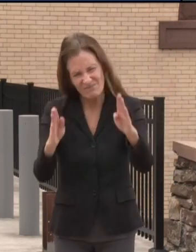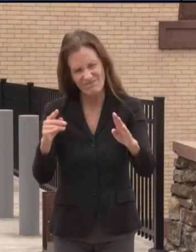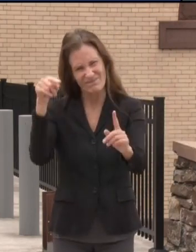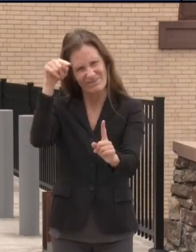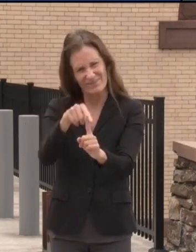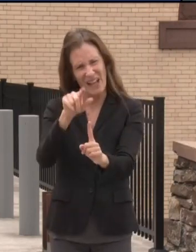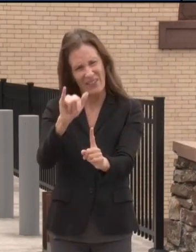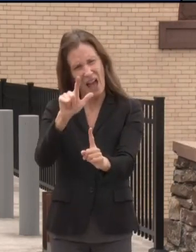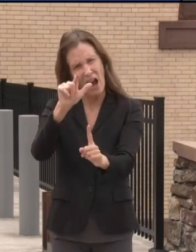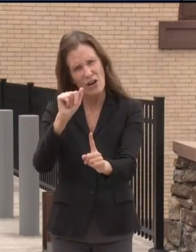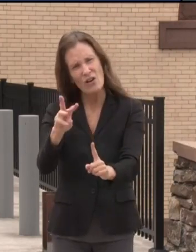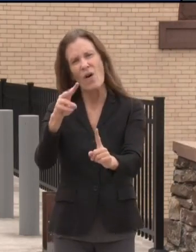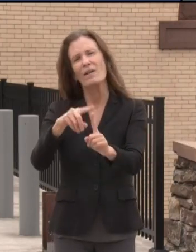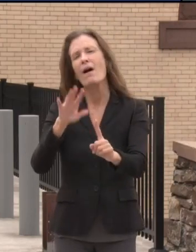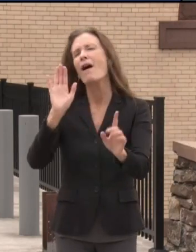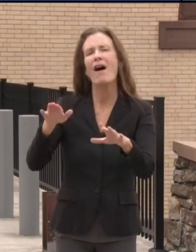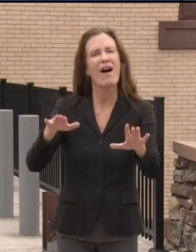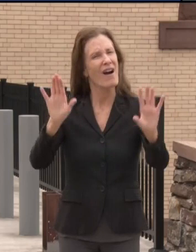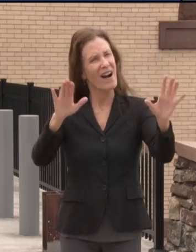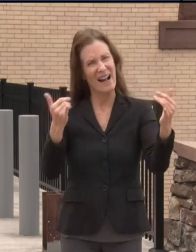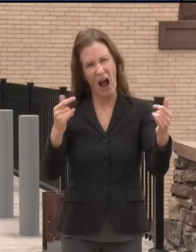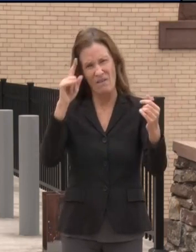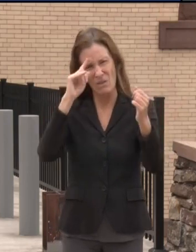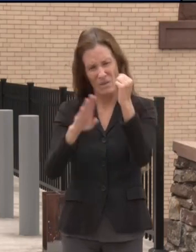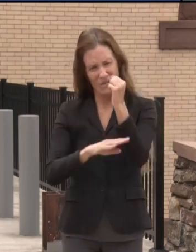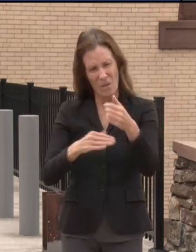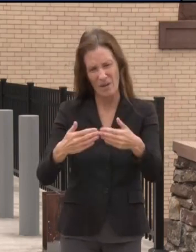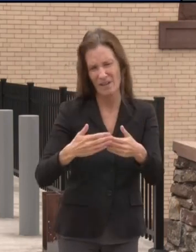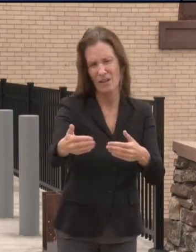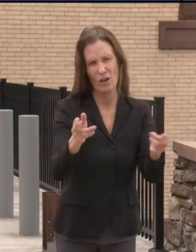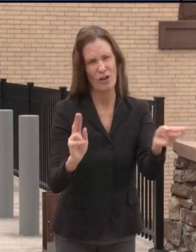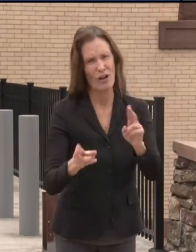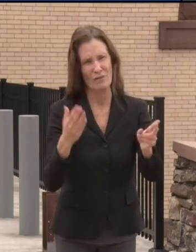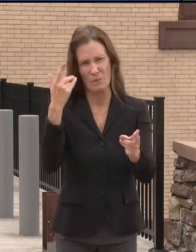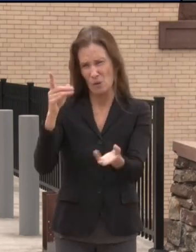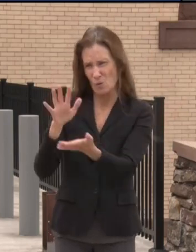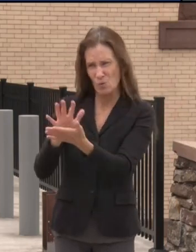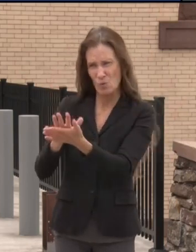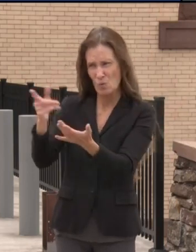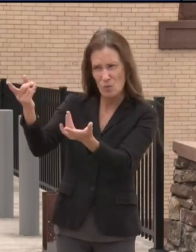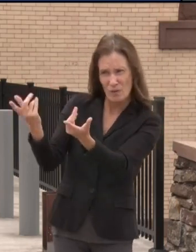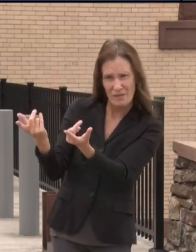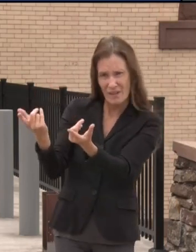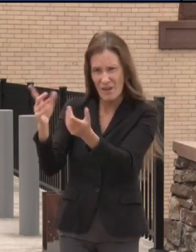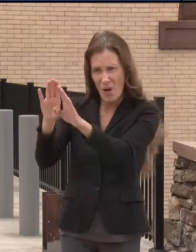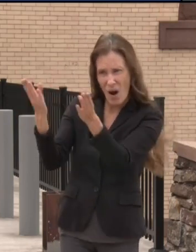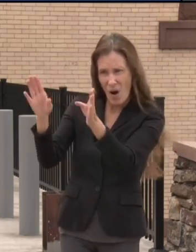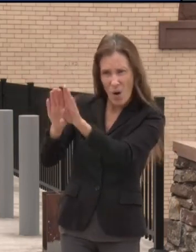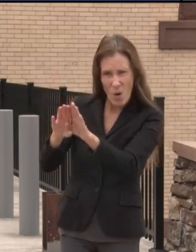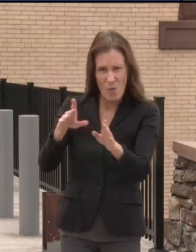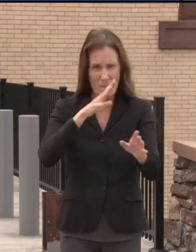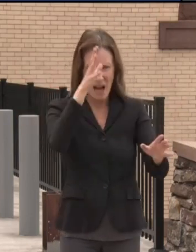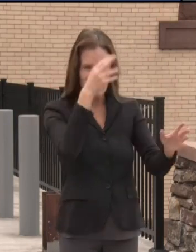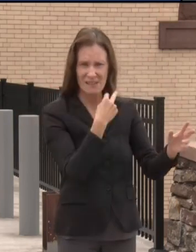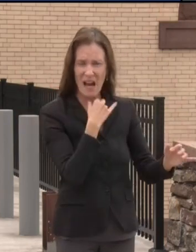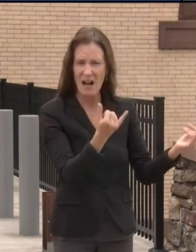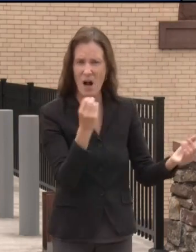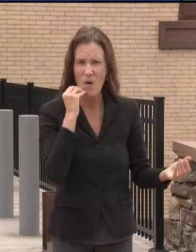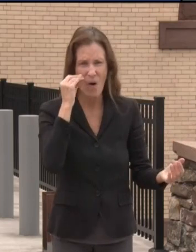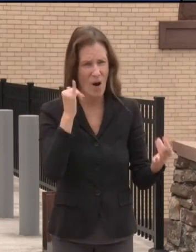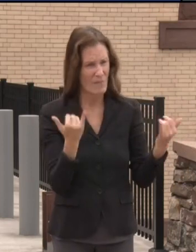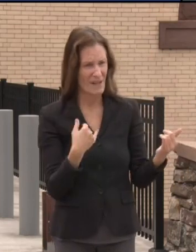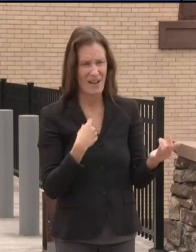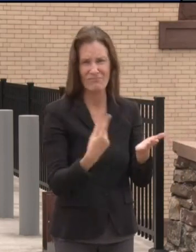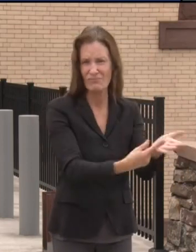as we go into the fall session, we go into the fall season. He's raising it in this conversation, but he's